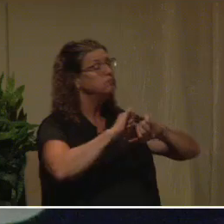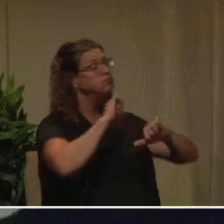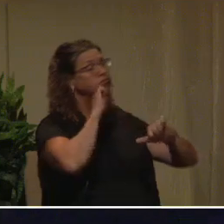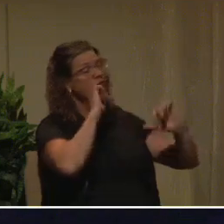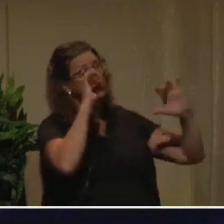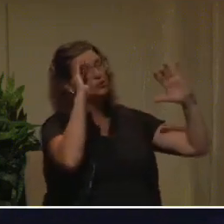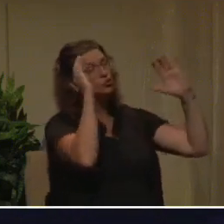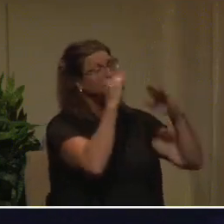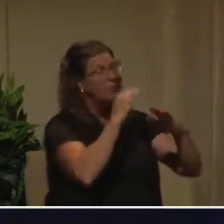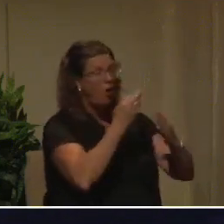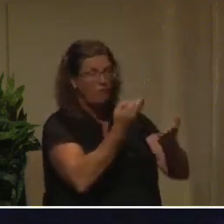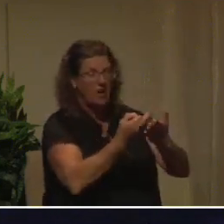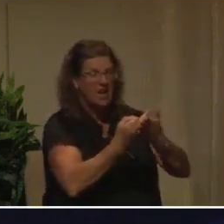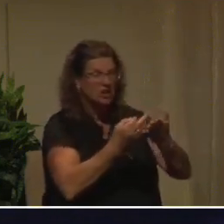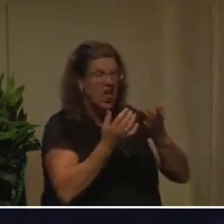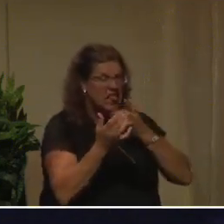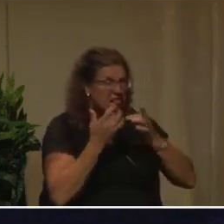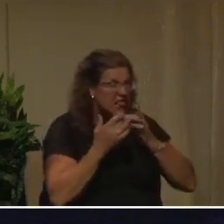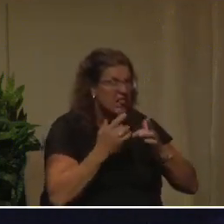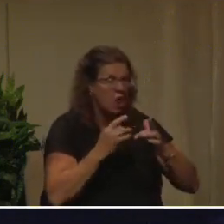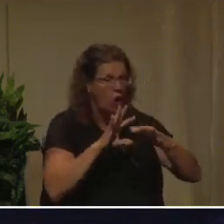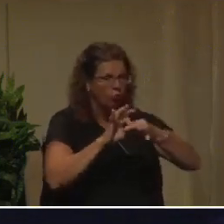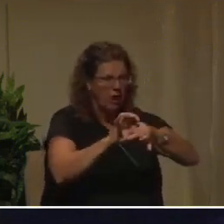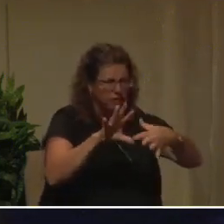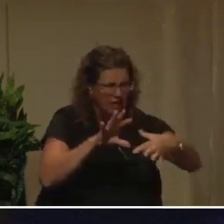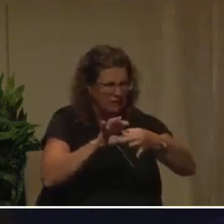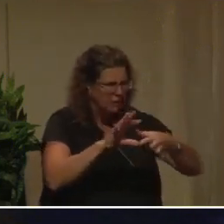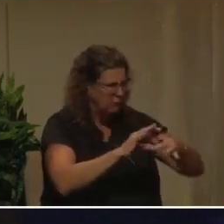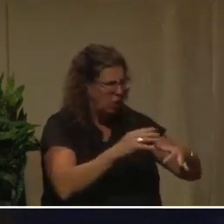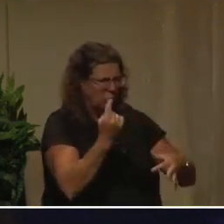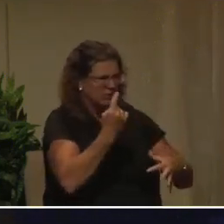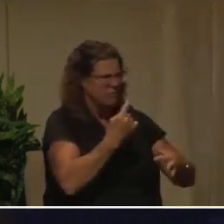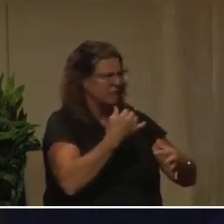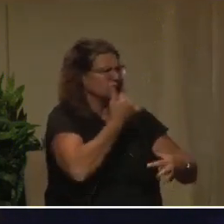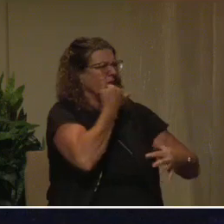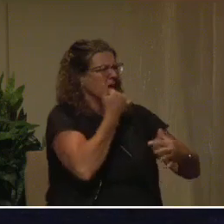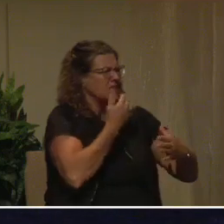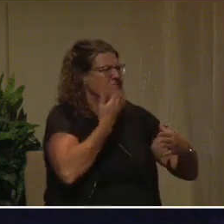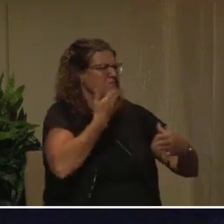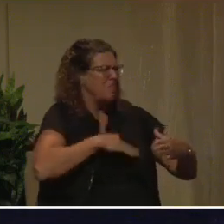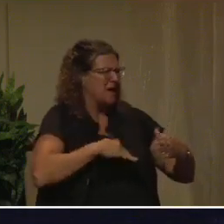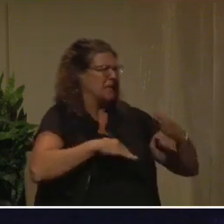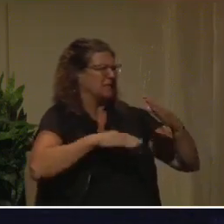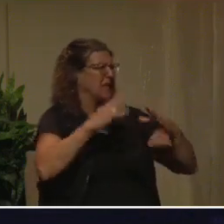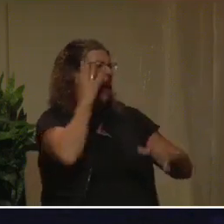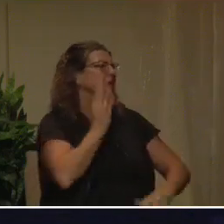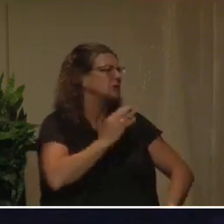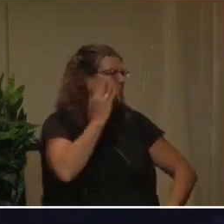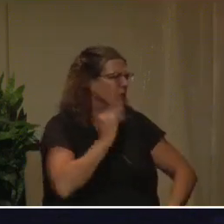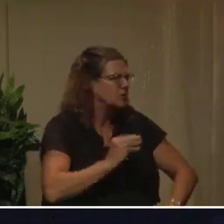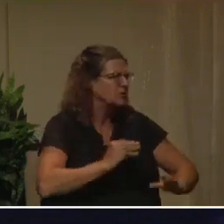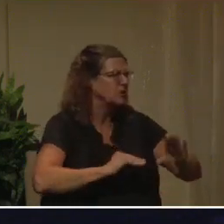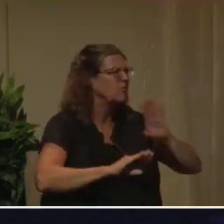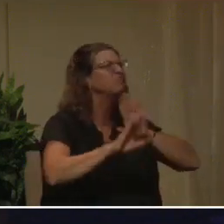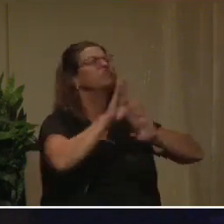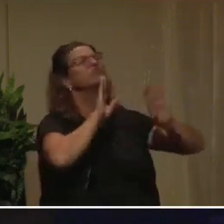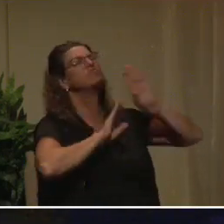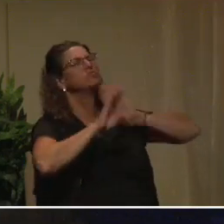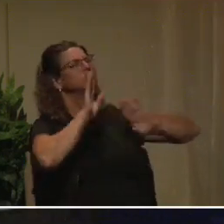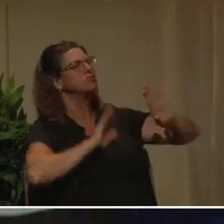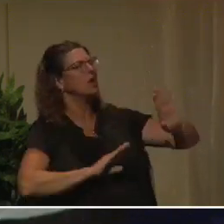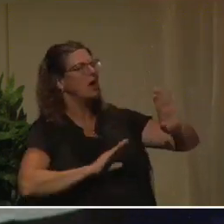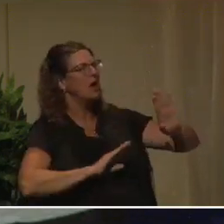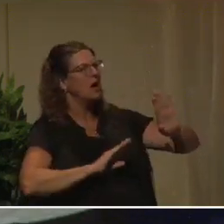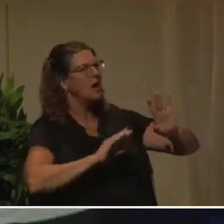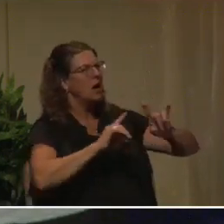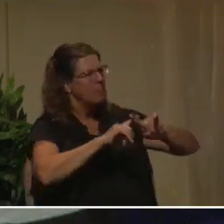a financial setback, a relational setback, and to be able to bounce back, to be able to find reason to